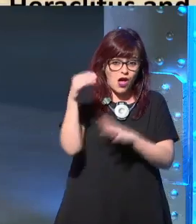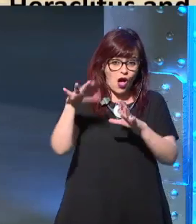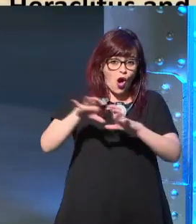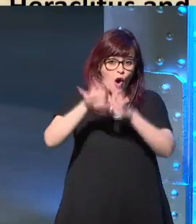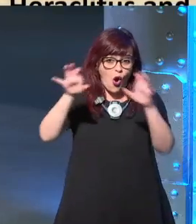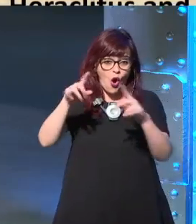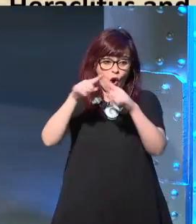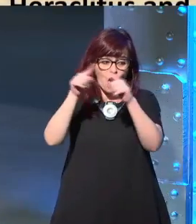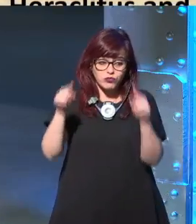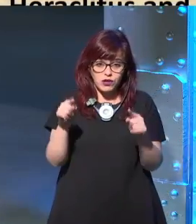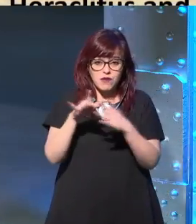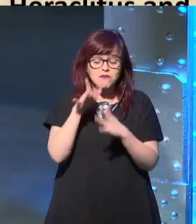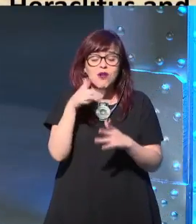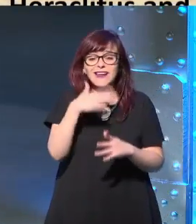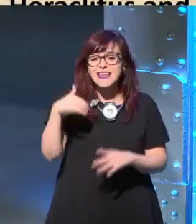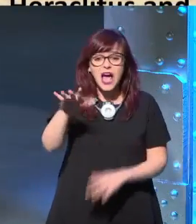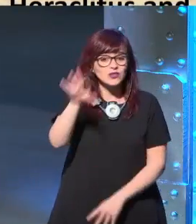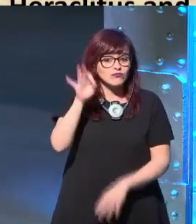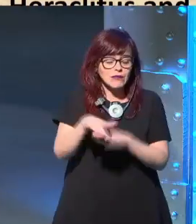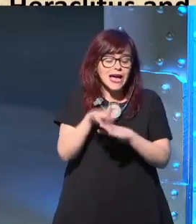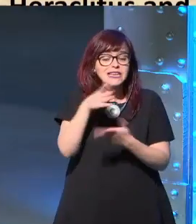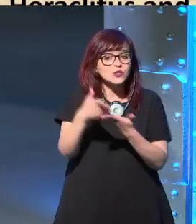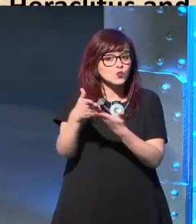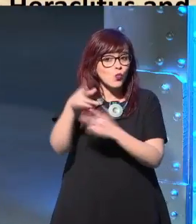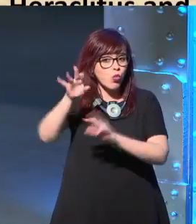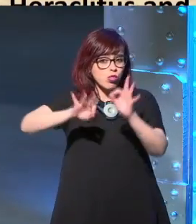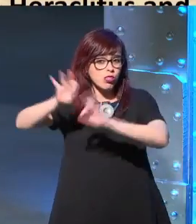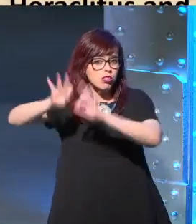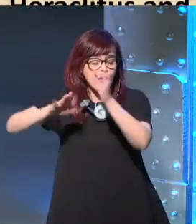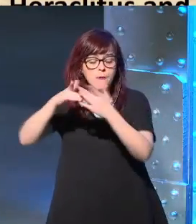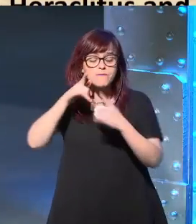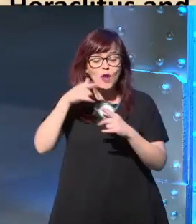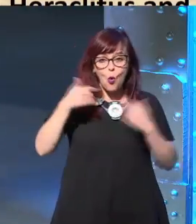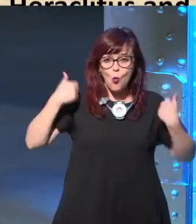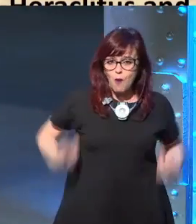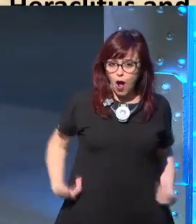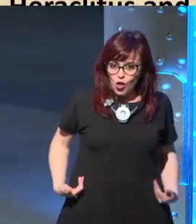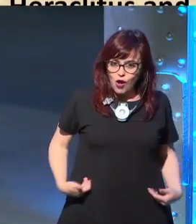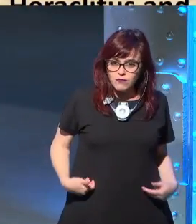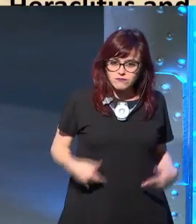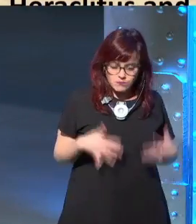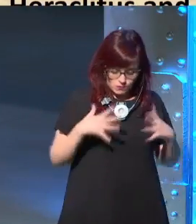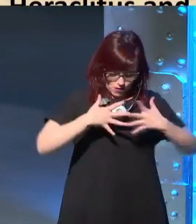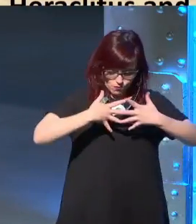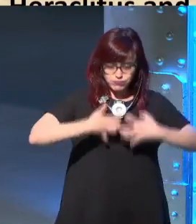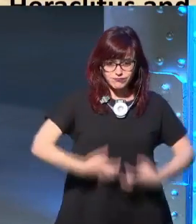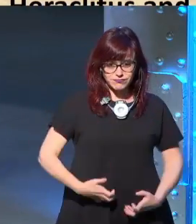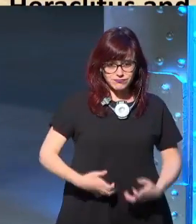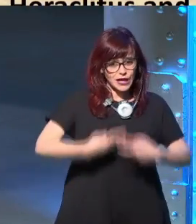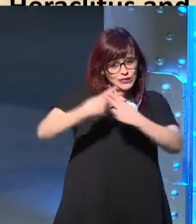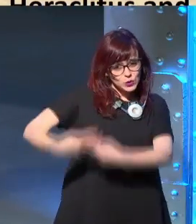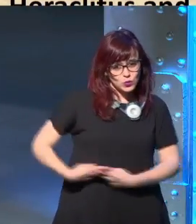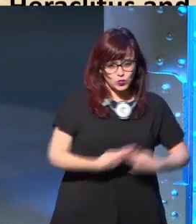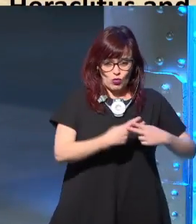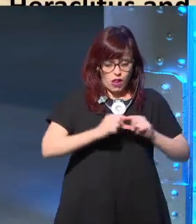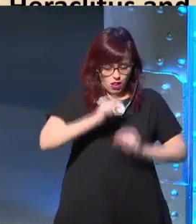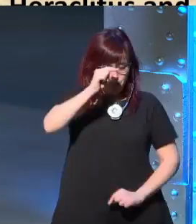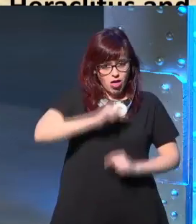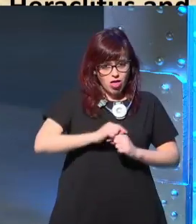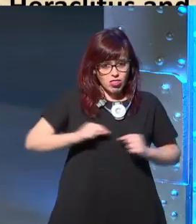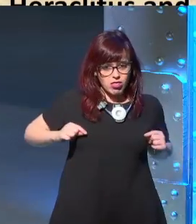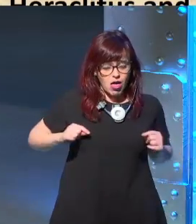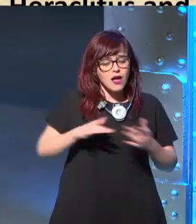they're going to study the proportions of a human and how humans fit into architecture, technology, everything else.